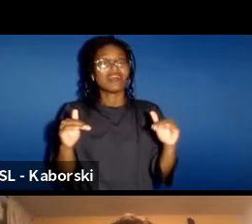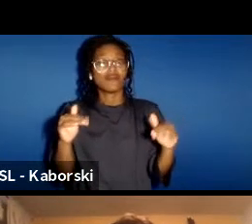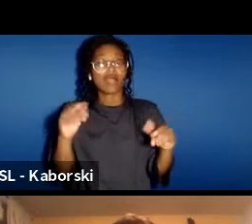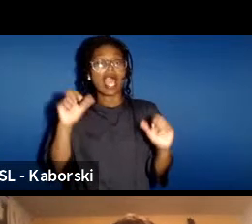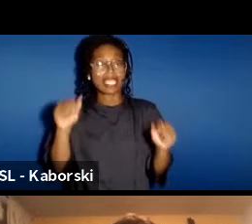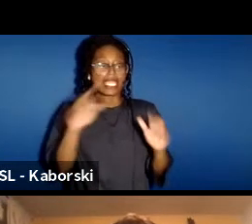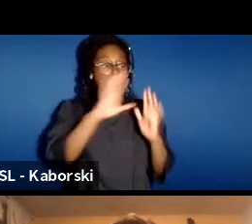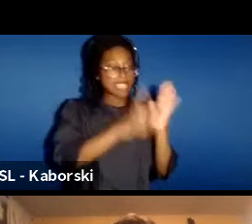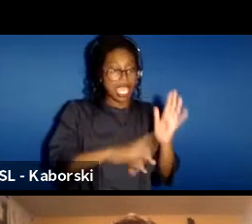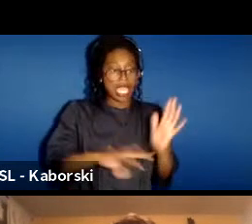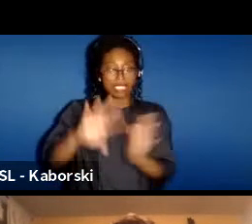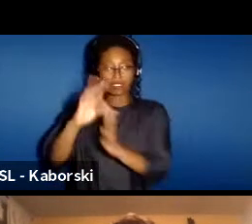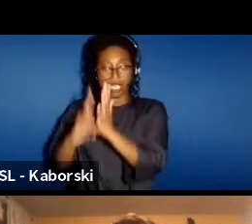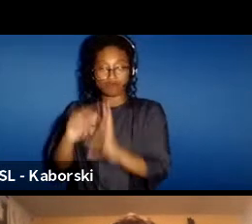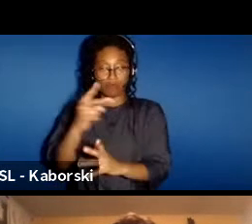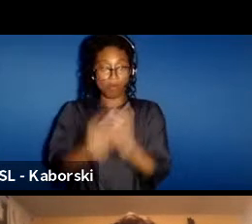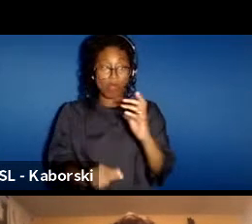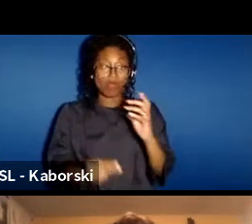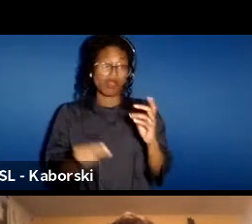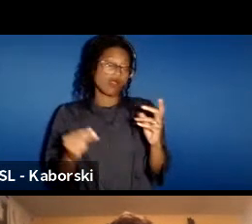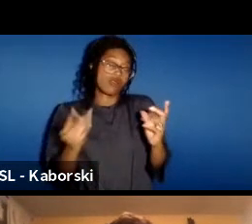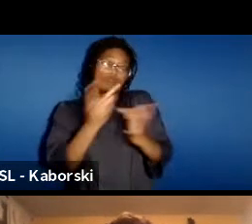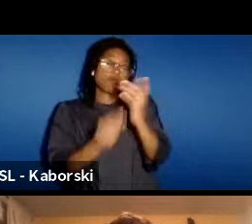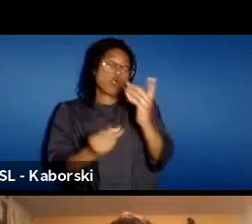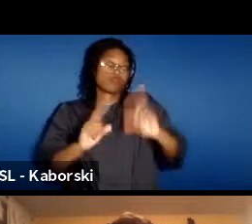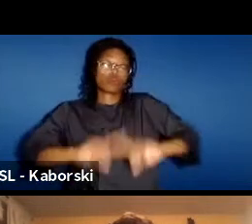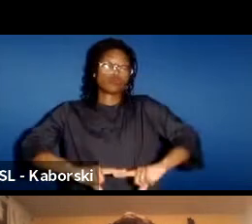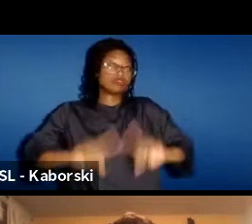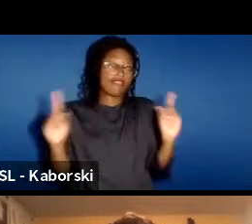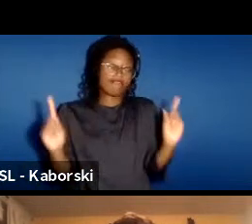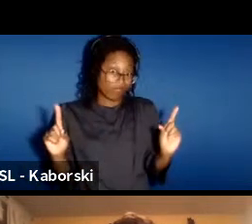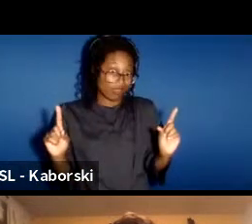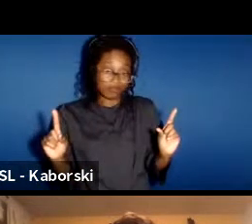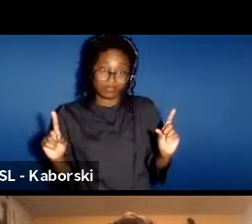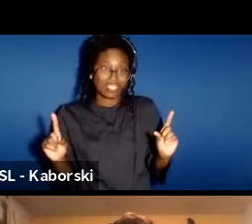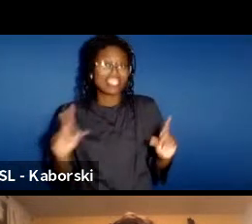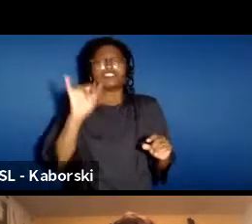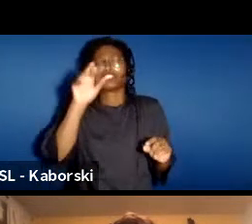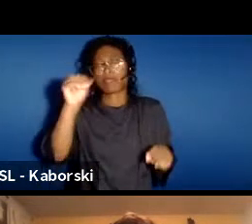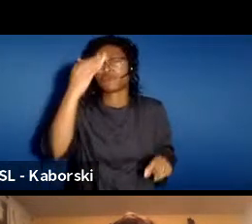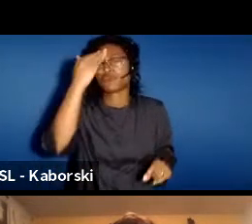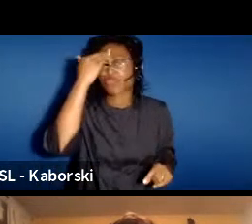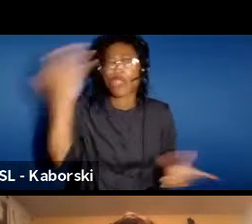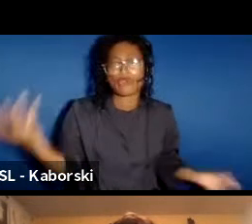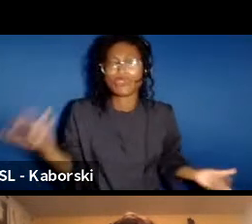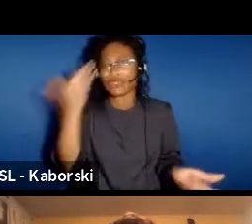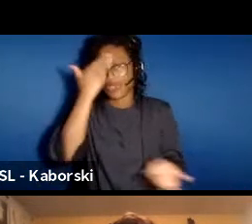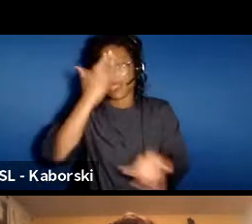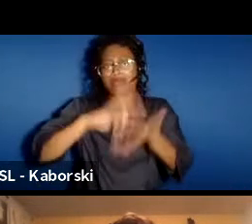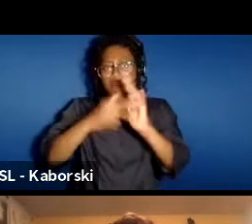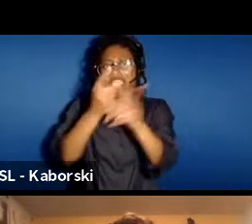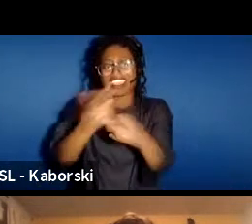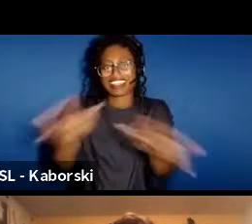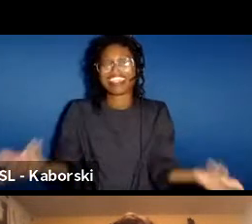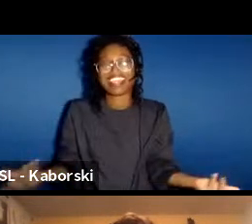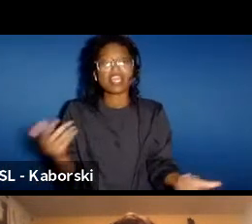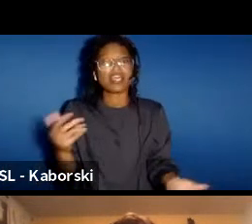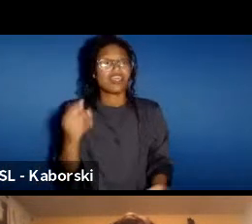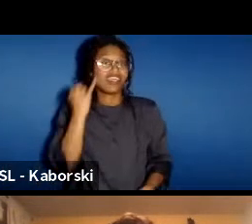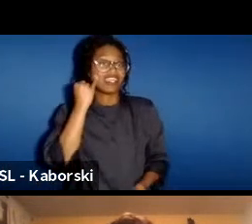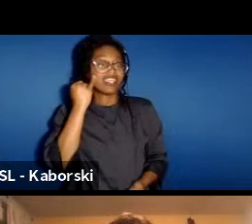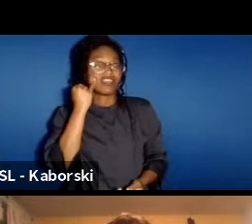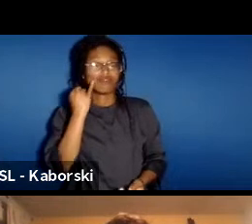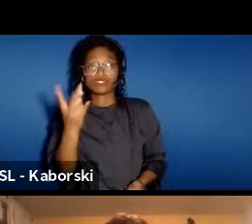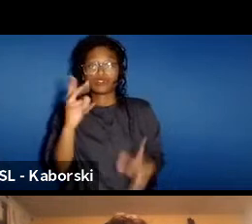on both sides of your mouth for that, because they're both completely different categories. Jim, you crush it. And people, I don't know if there's 2 people listening to this or